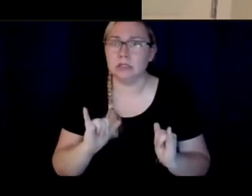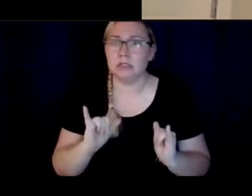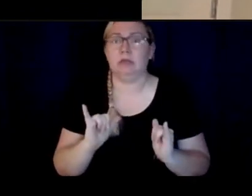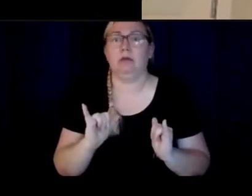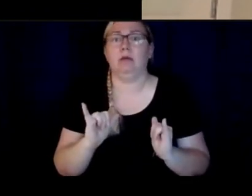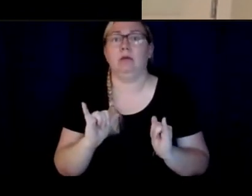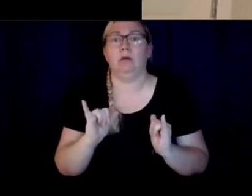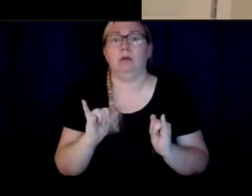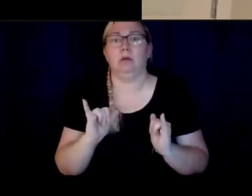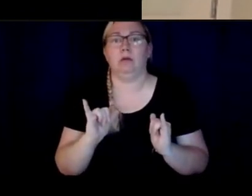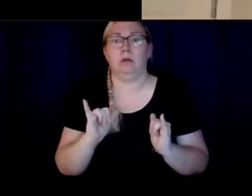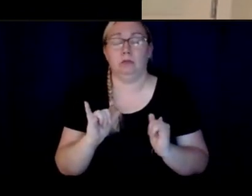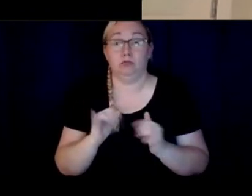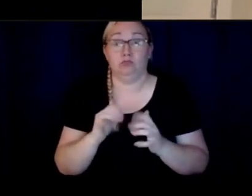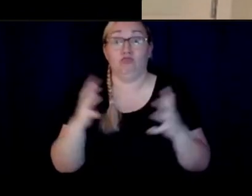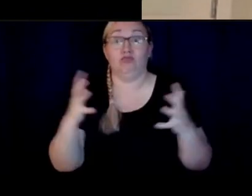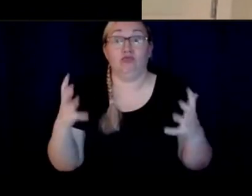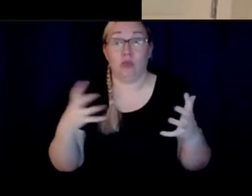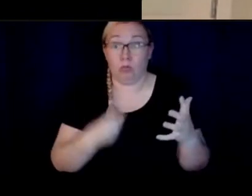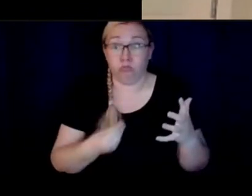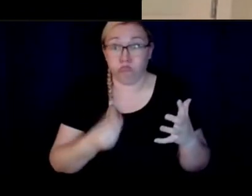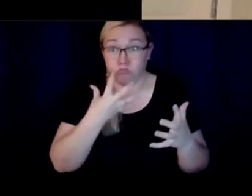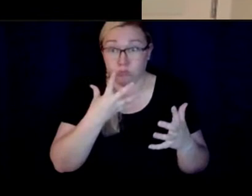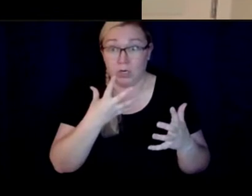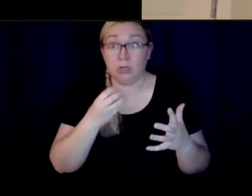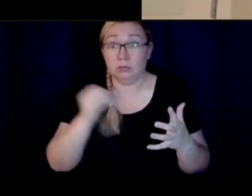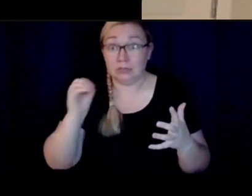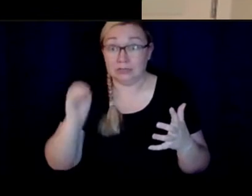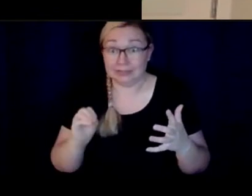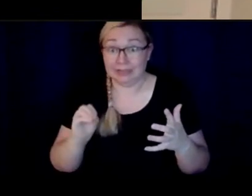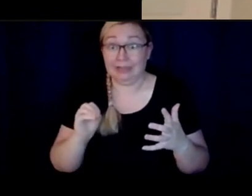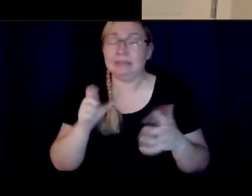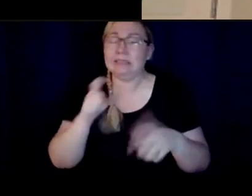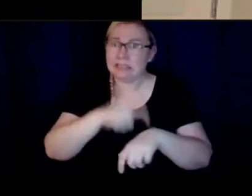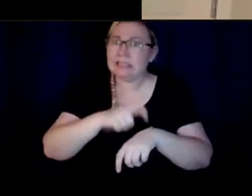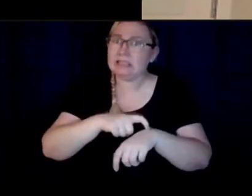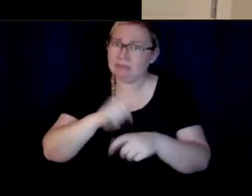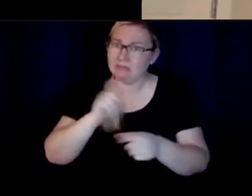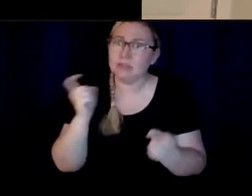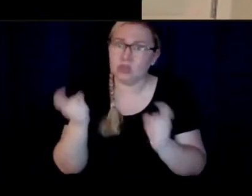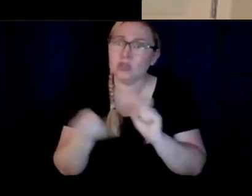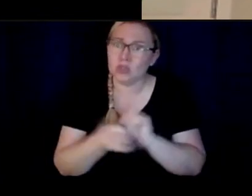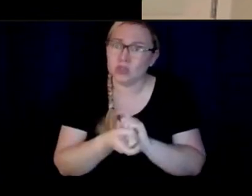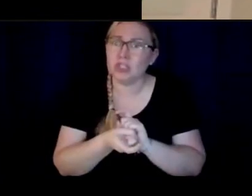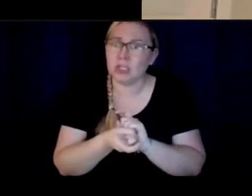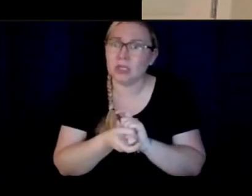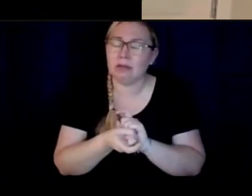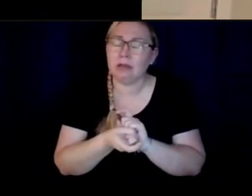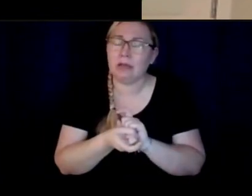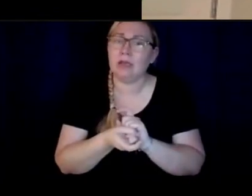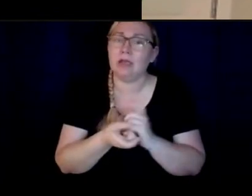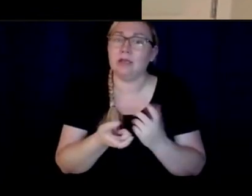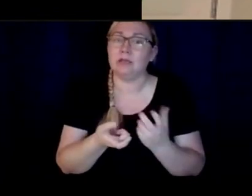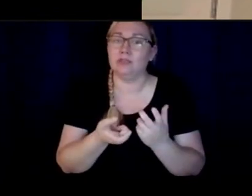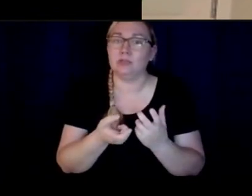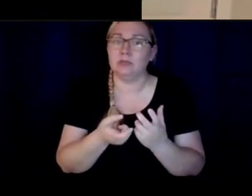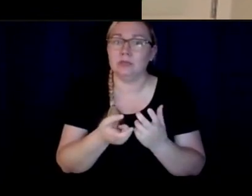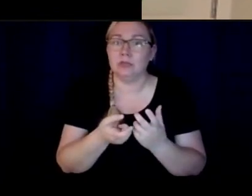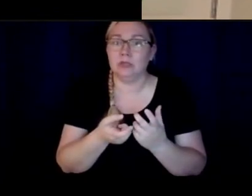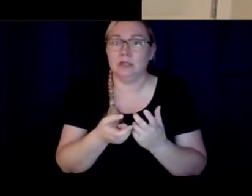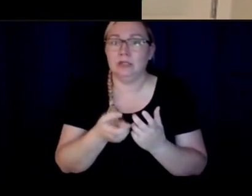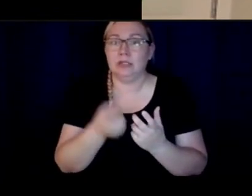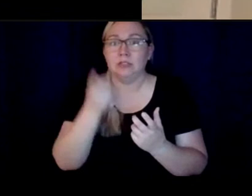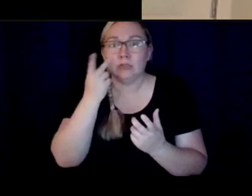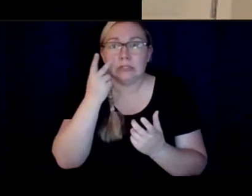overwhelmingly white, and I think, you know, it's time for a change, and it's great to see, you know, other presses or